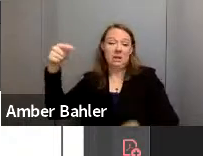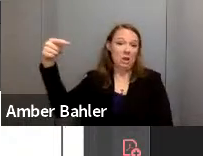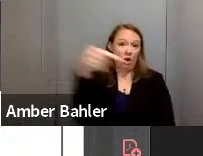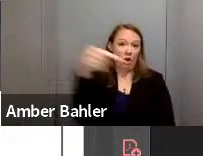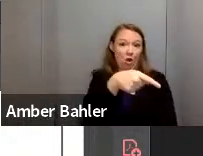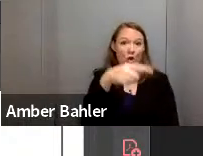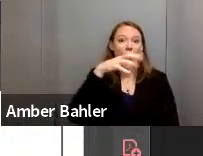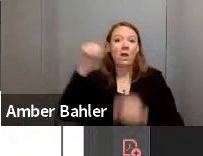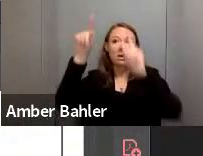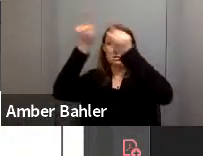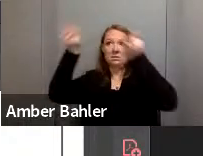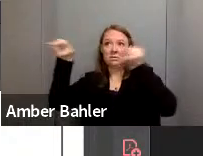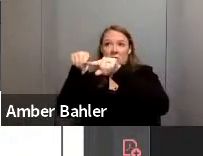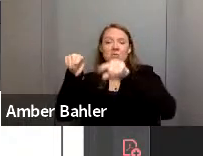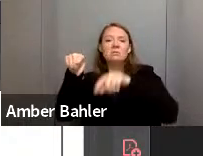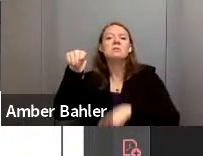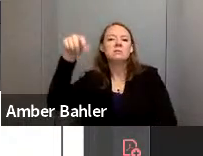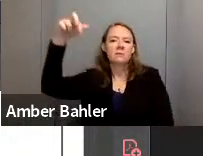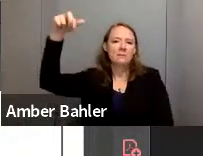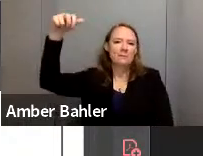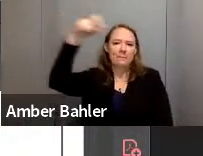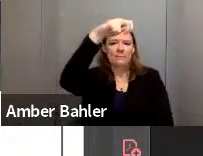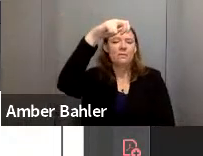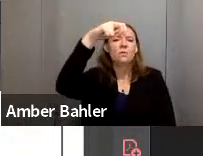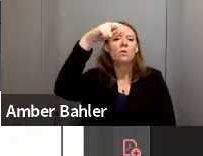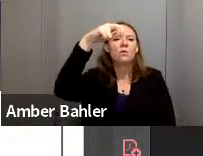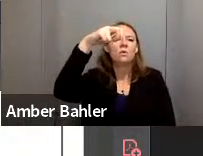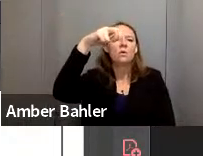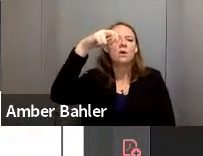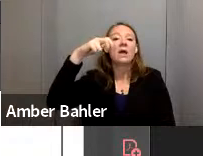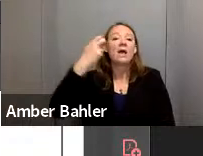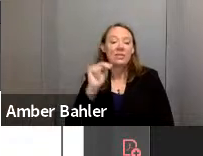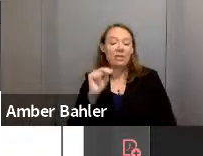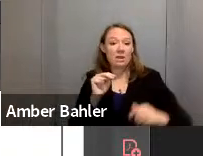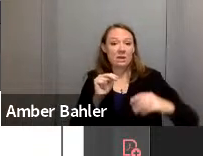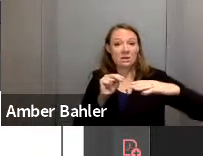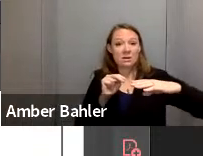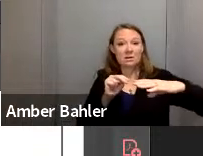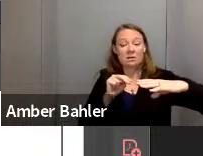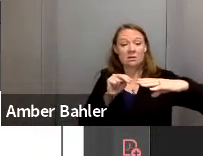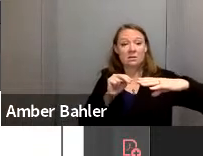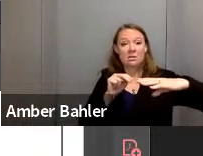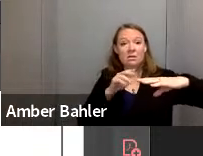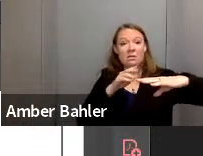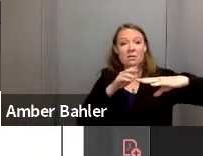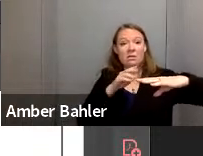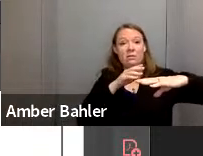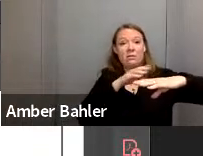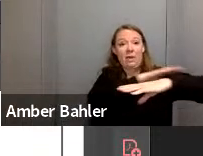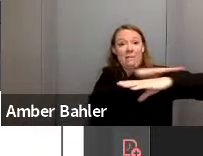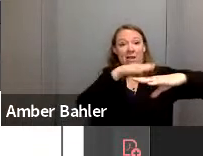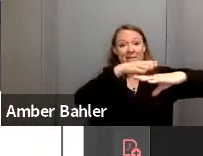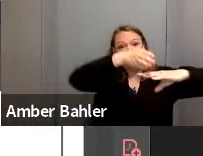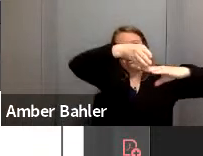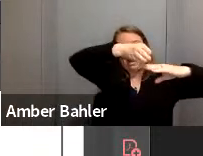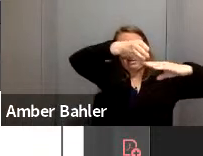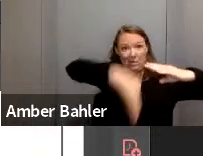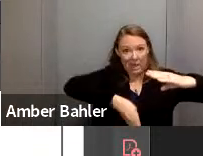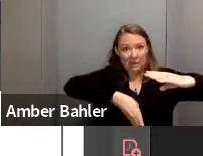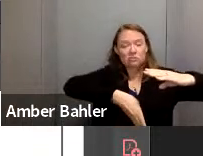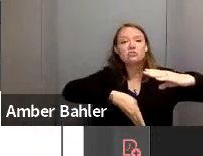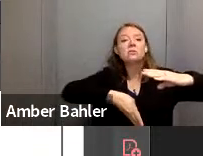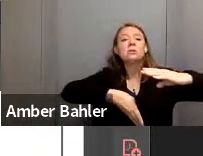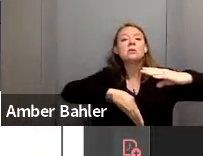leading edge of the platform for pedestrians and the leading edge of the crosswalk before you enter traffic, we'll have